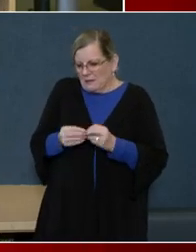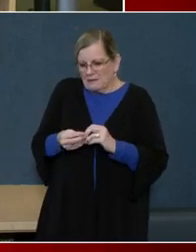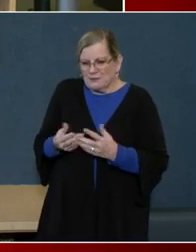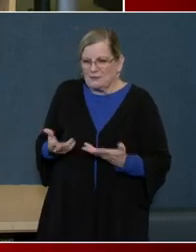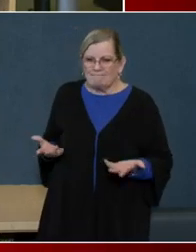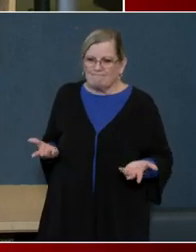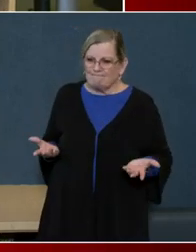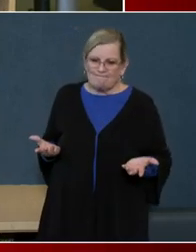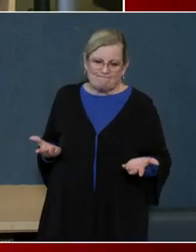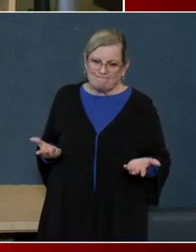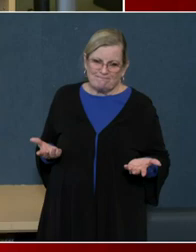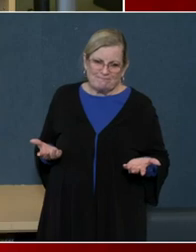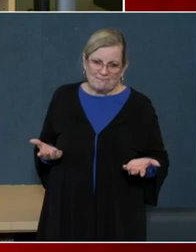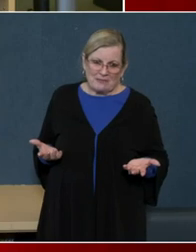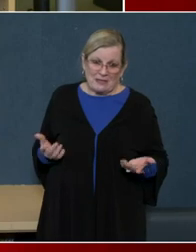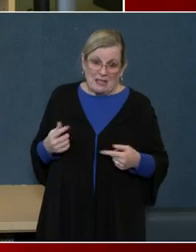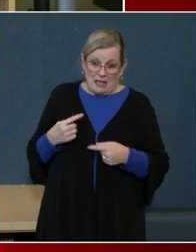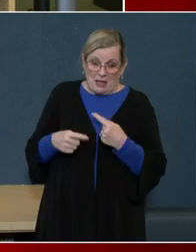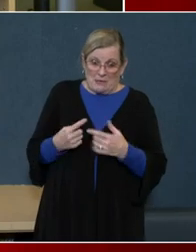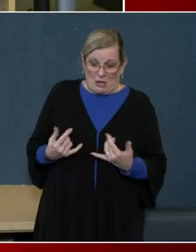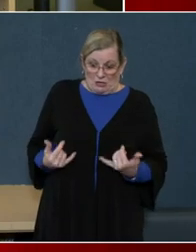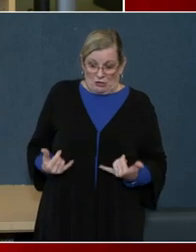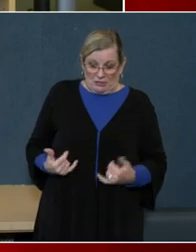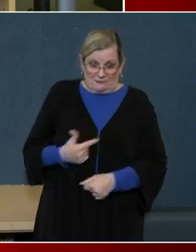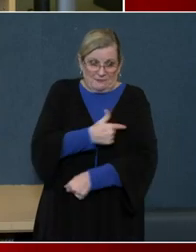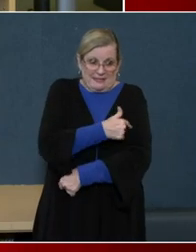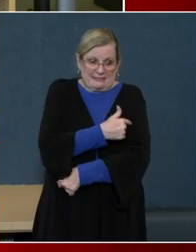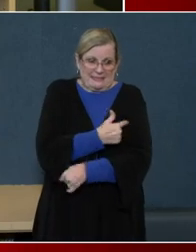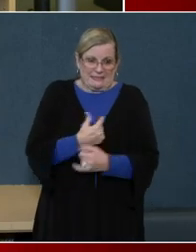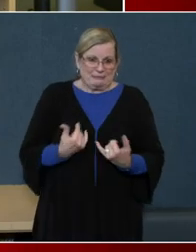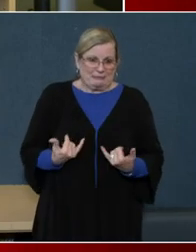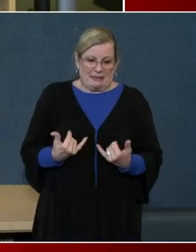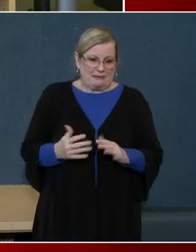current immunizations. But again, if a student is